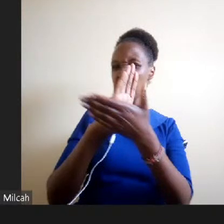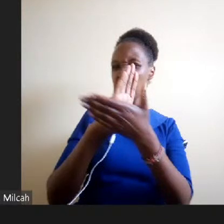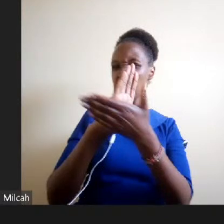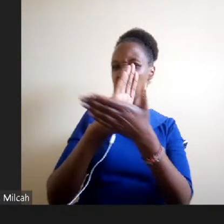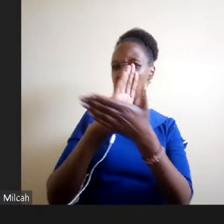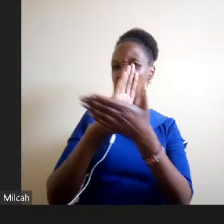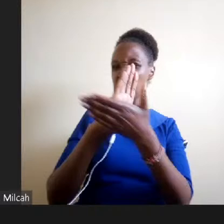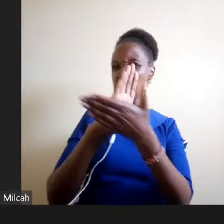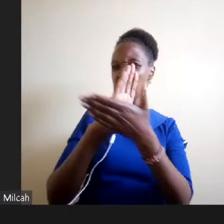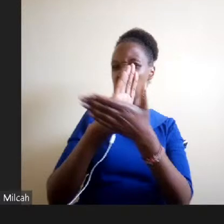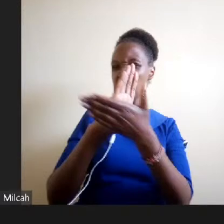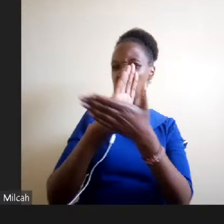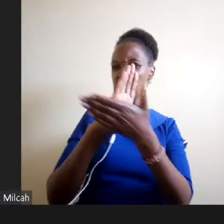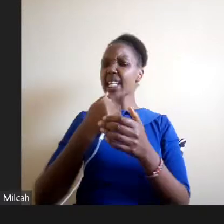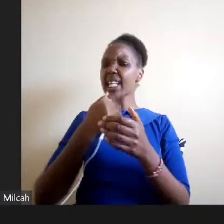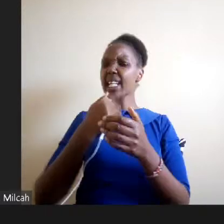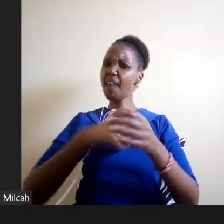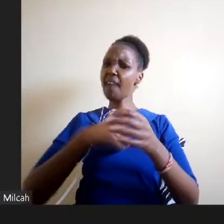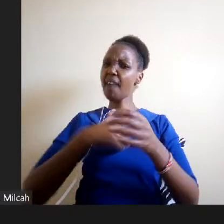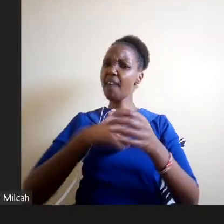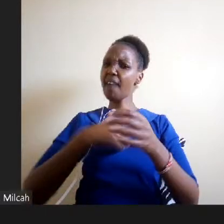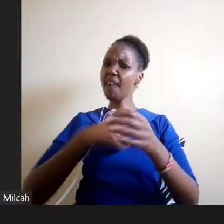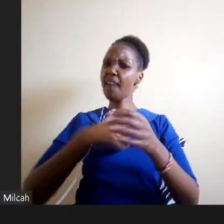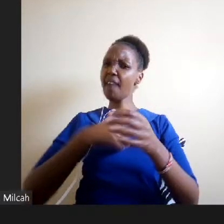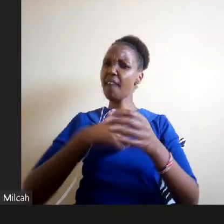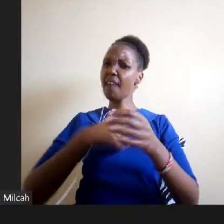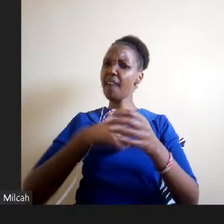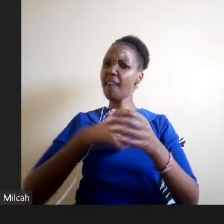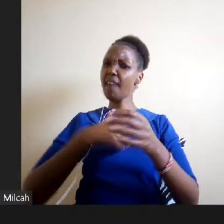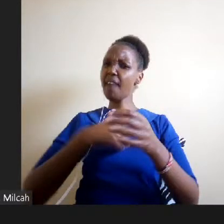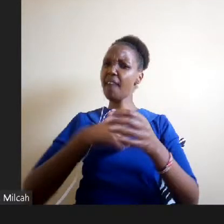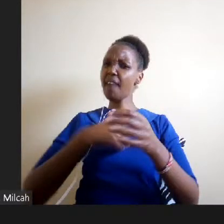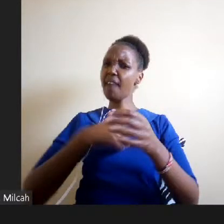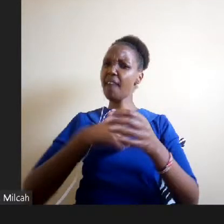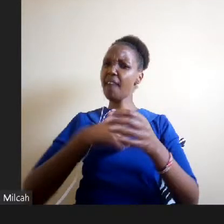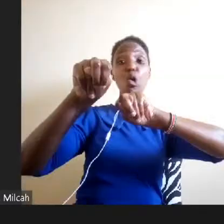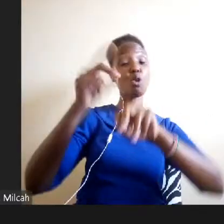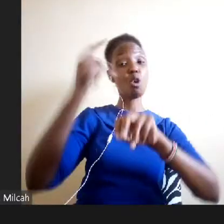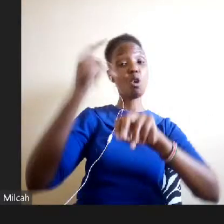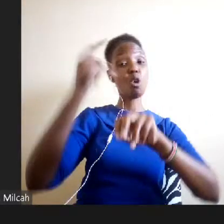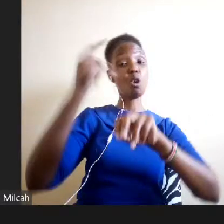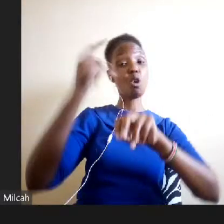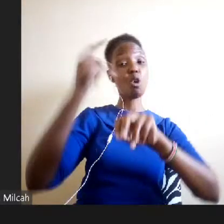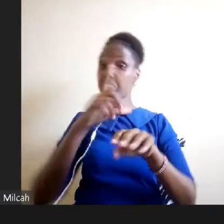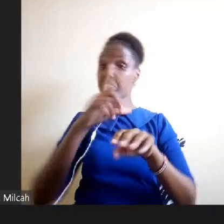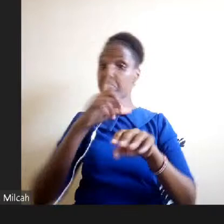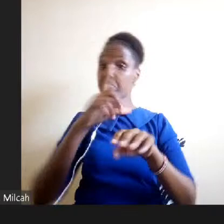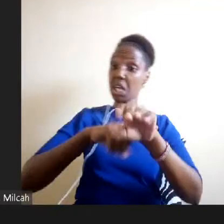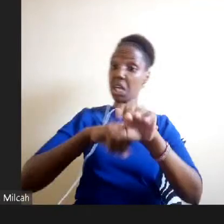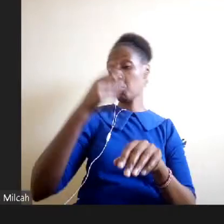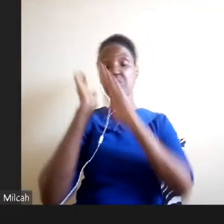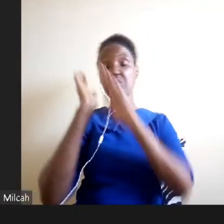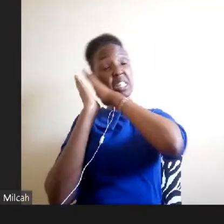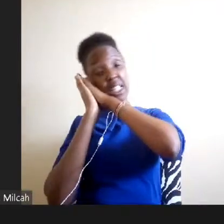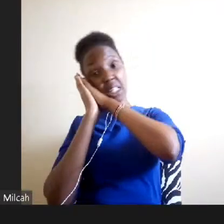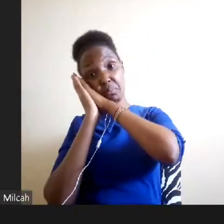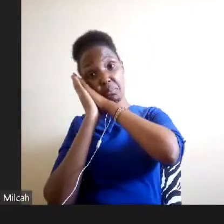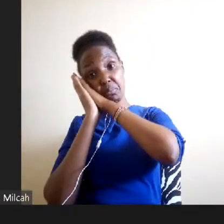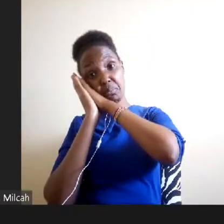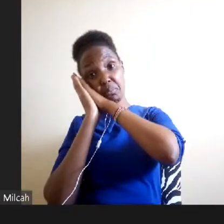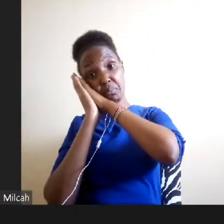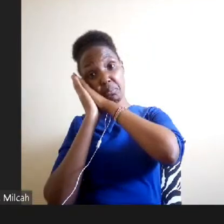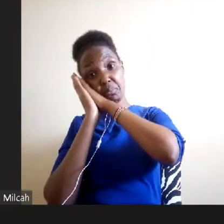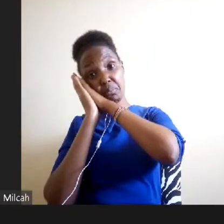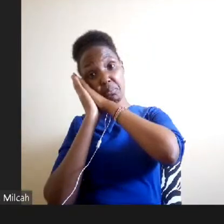have control over what their children are watching, when they can go to sleep, and also as a parent, it gives you